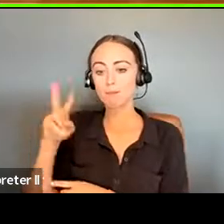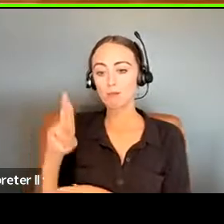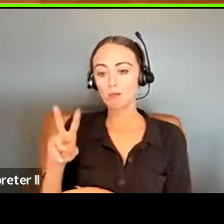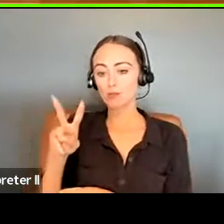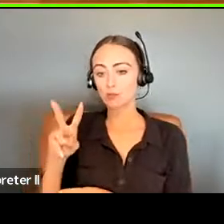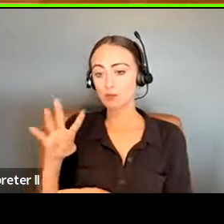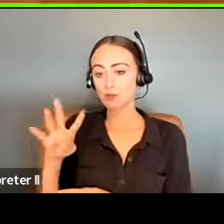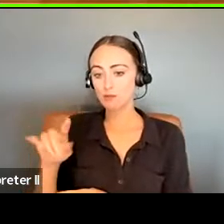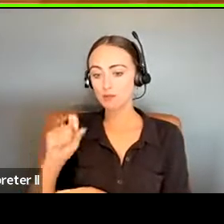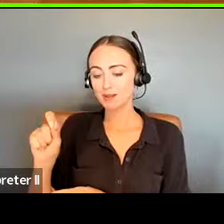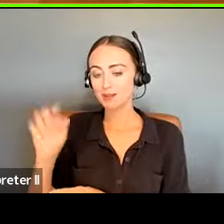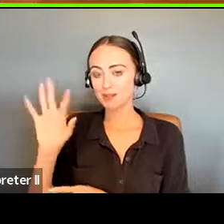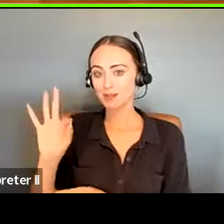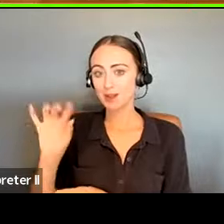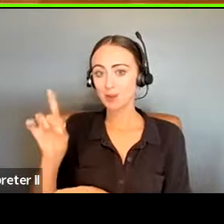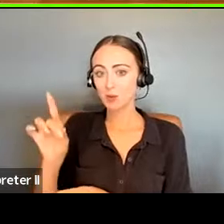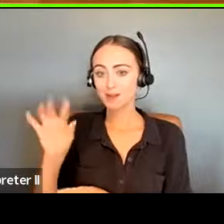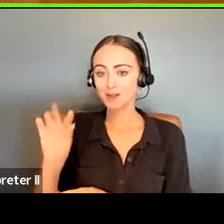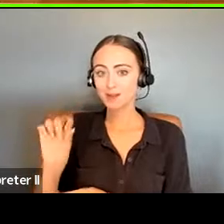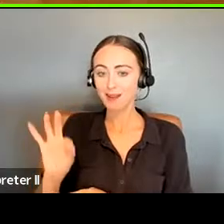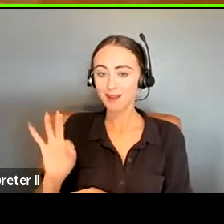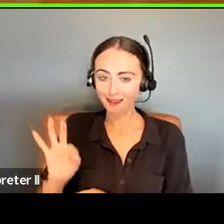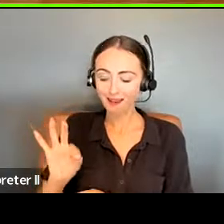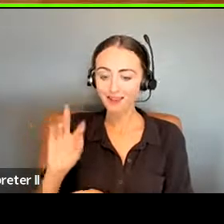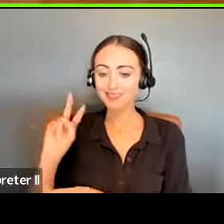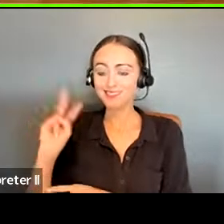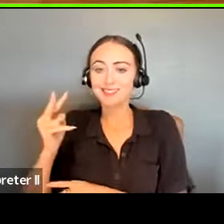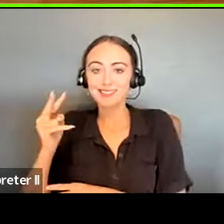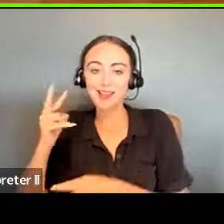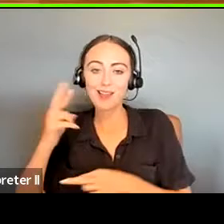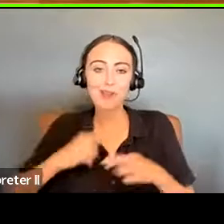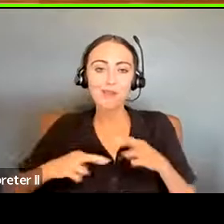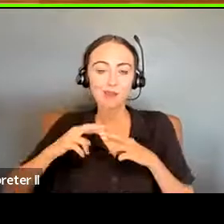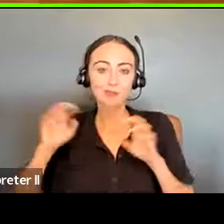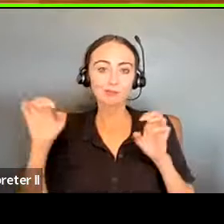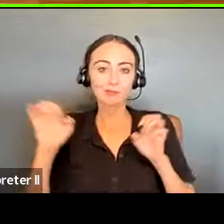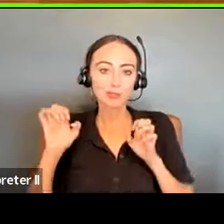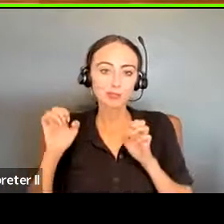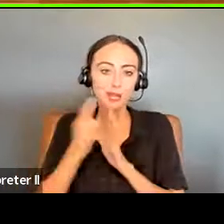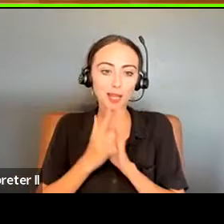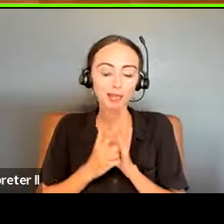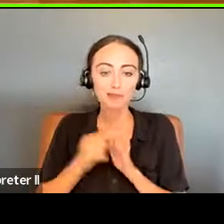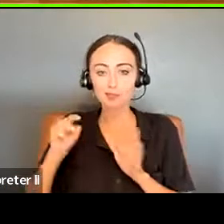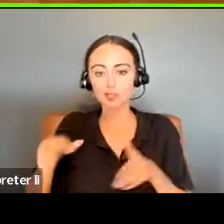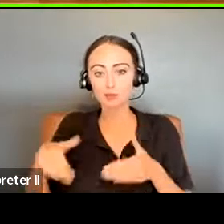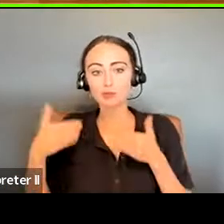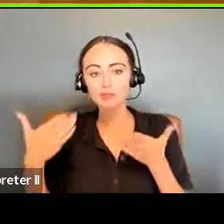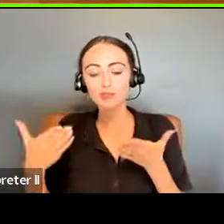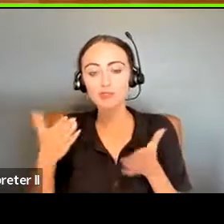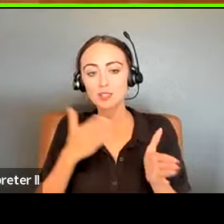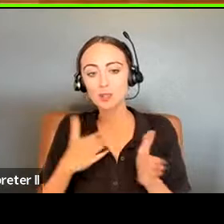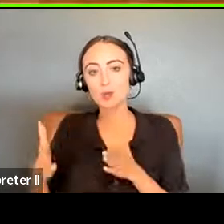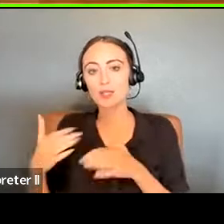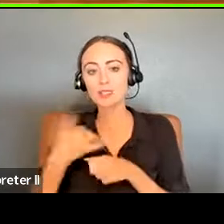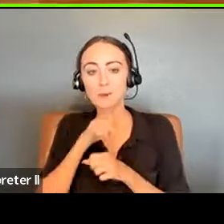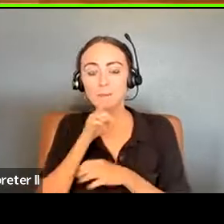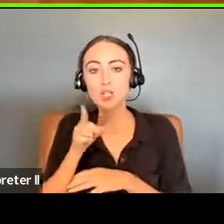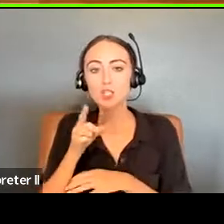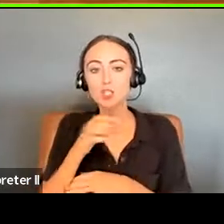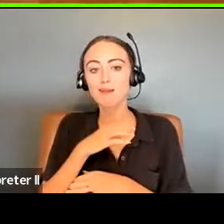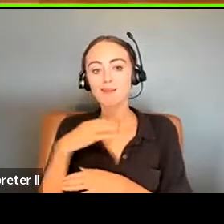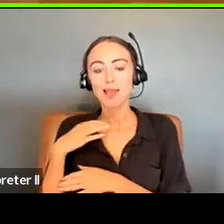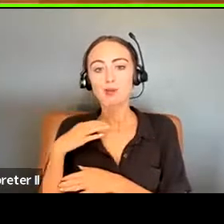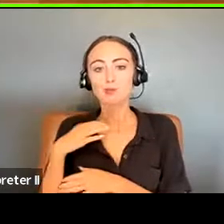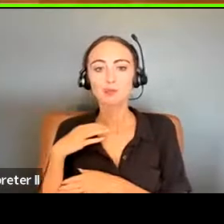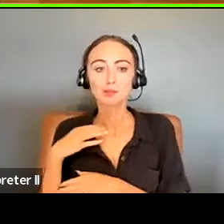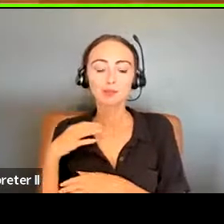24-919. This is the second round of emergency and temporary legislation. The measure provides a mechanism to continue to ensure council employees comply with